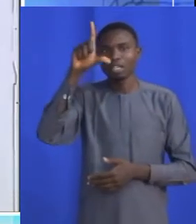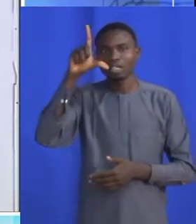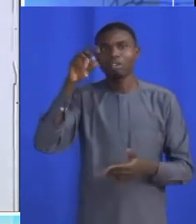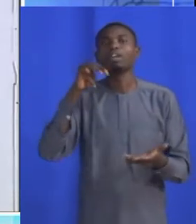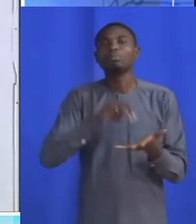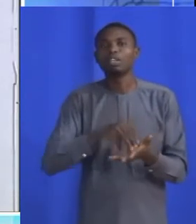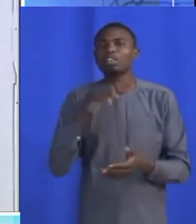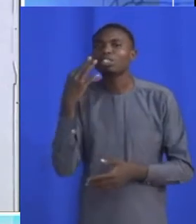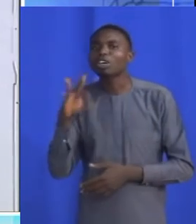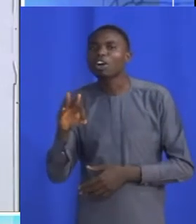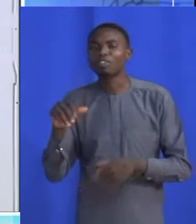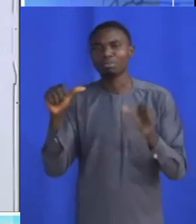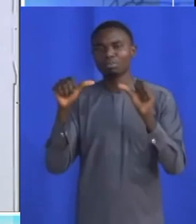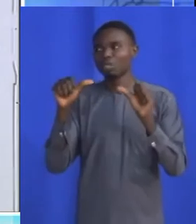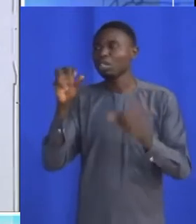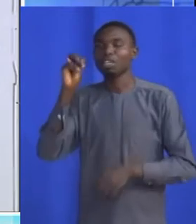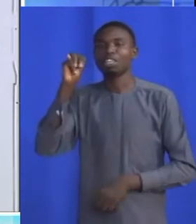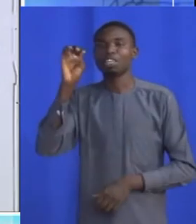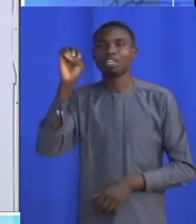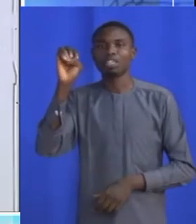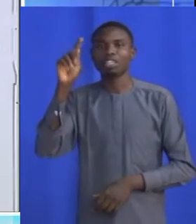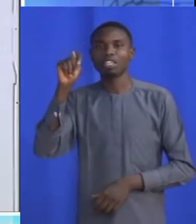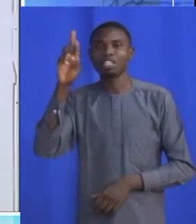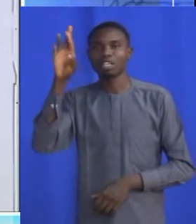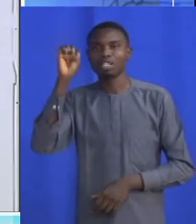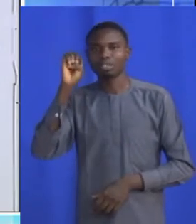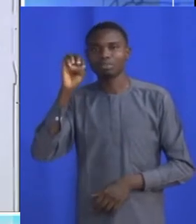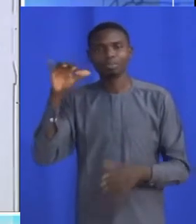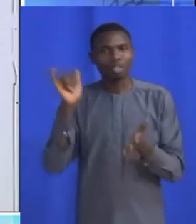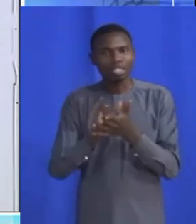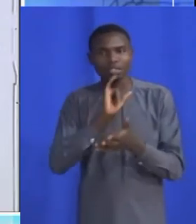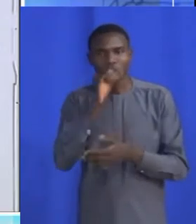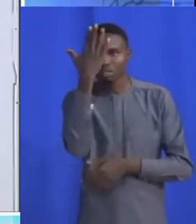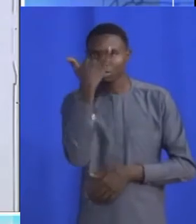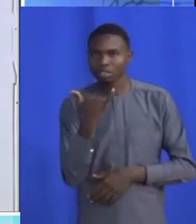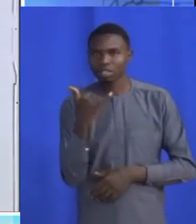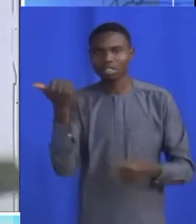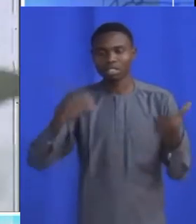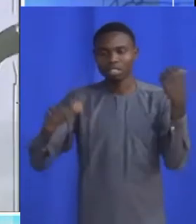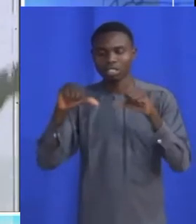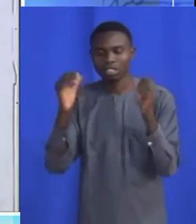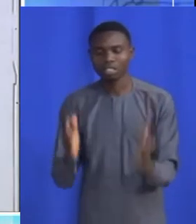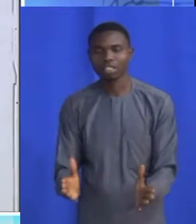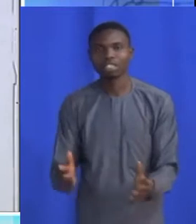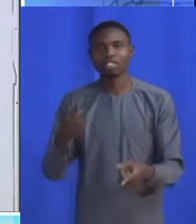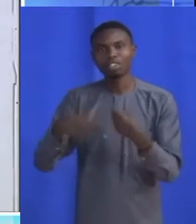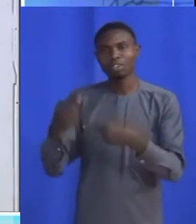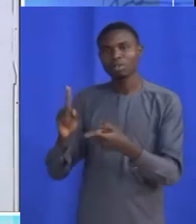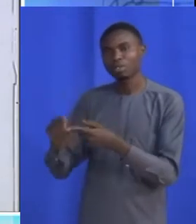With something like a scaffold. At least it's not looking at anybody. Law is above everybody.